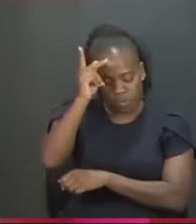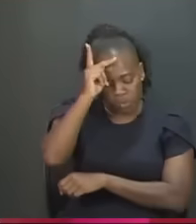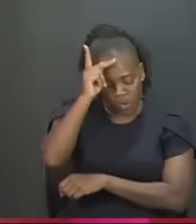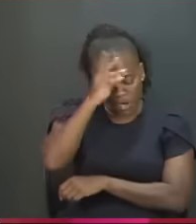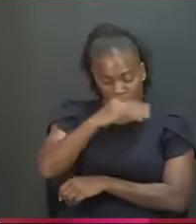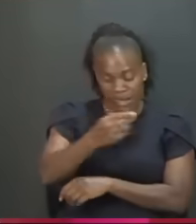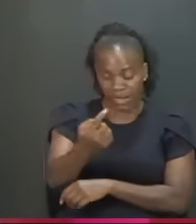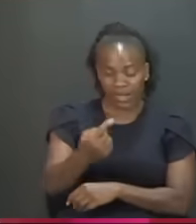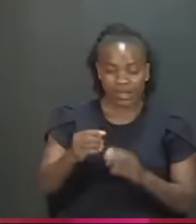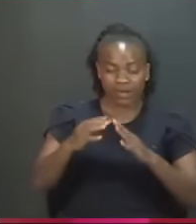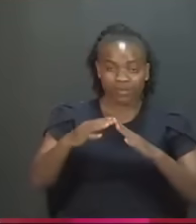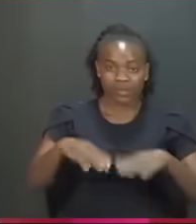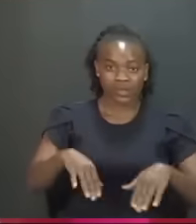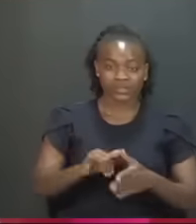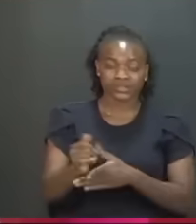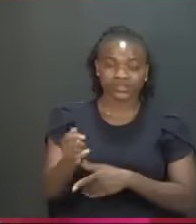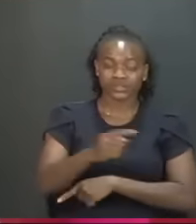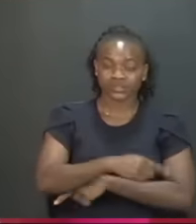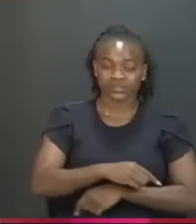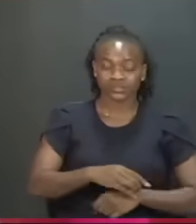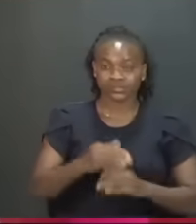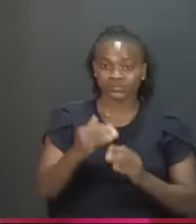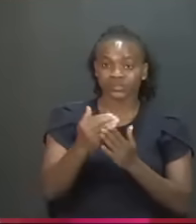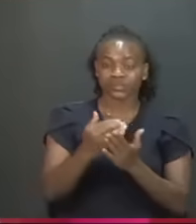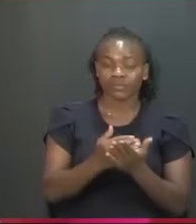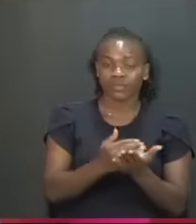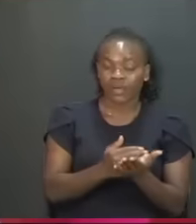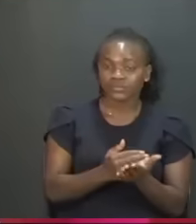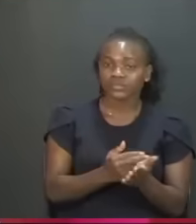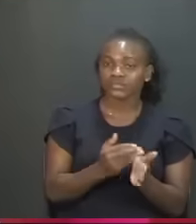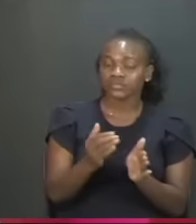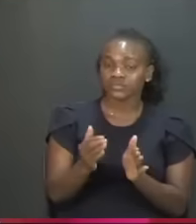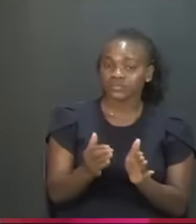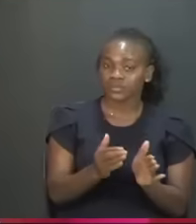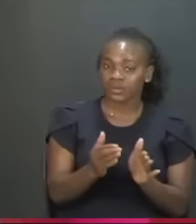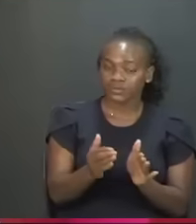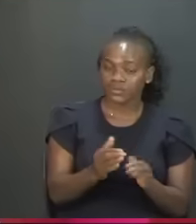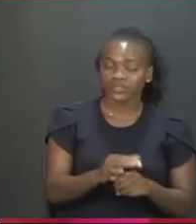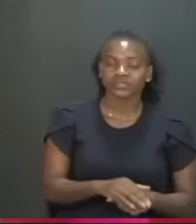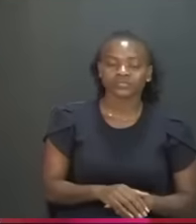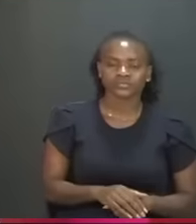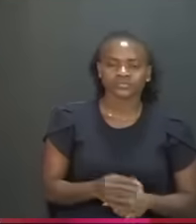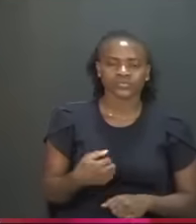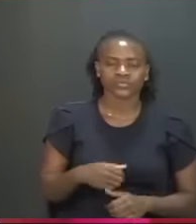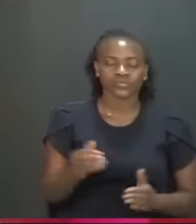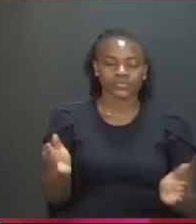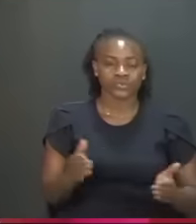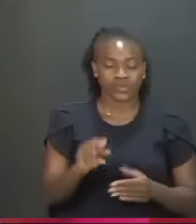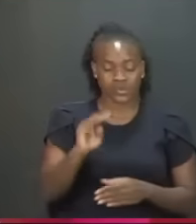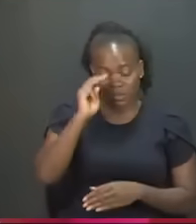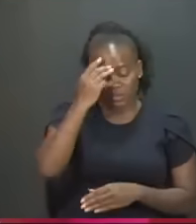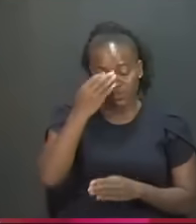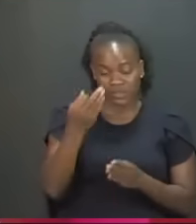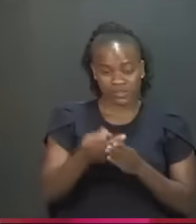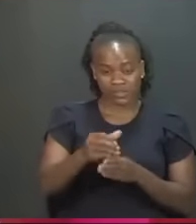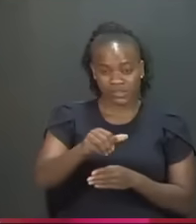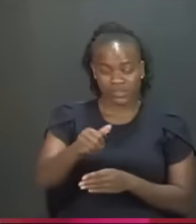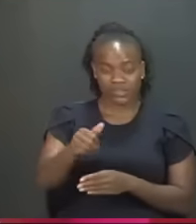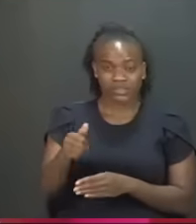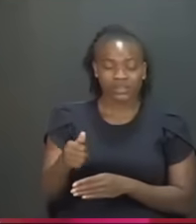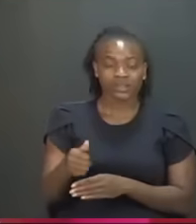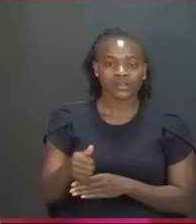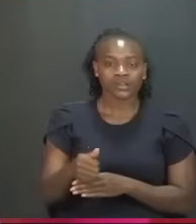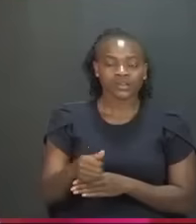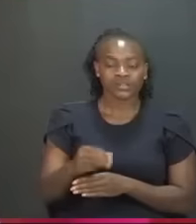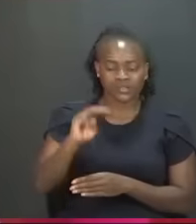date. Submission of budget estimates. The Speaker, the Business Committee urges the Ministry of Finance, other ministries, and independent